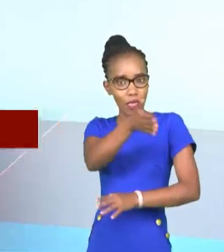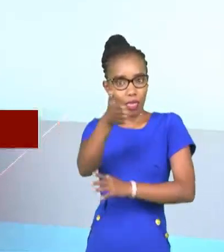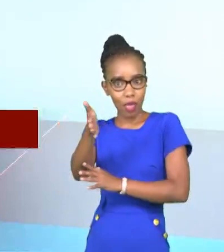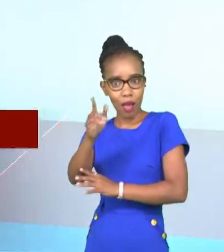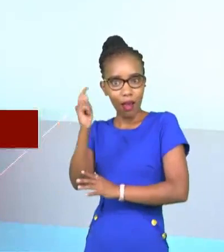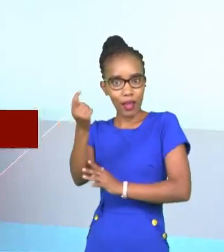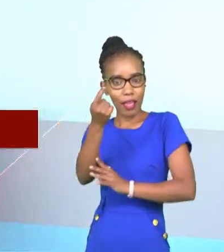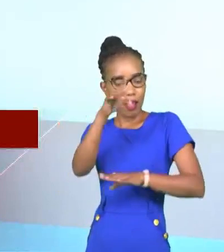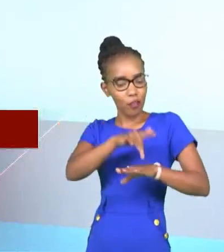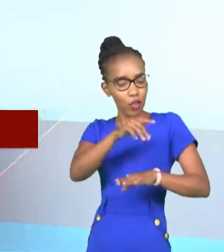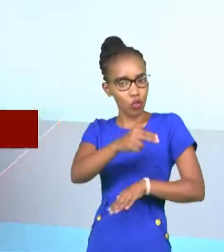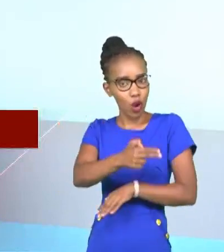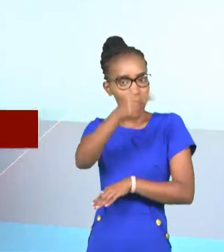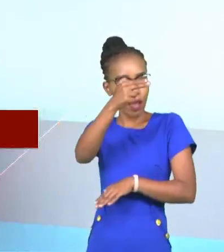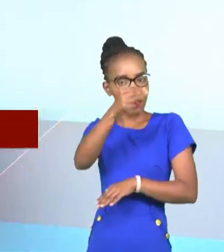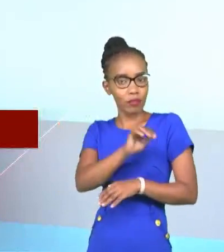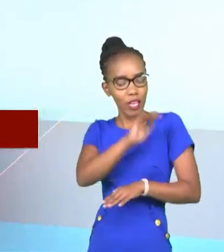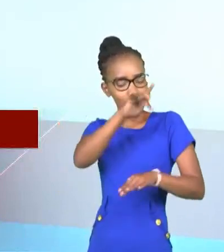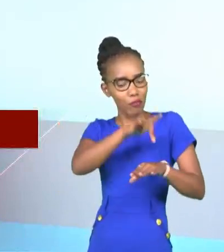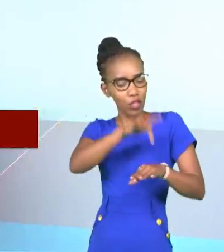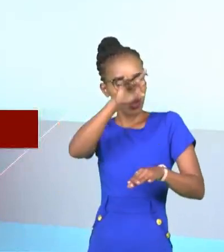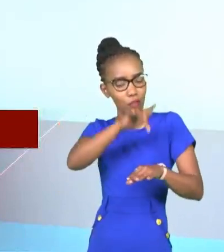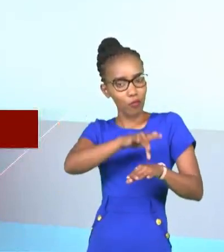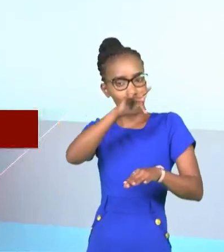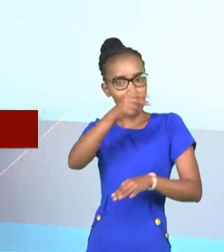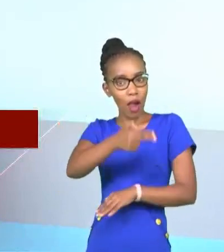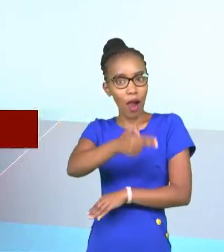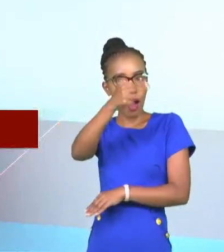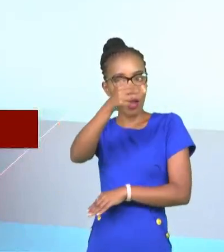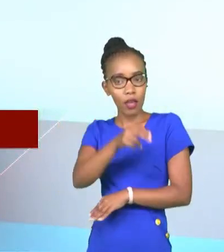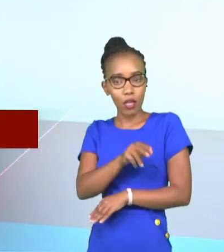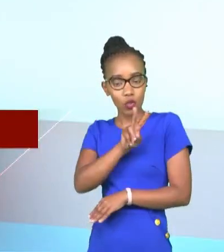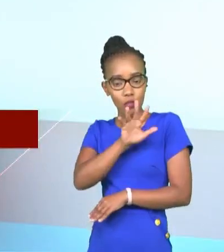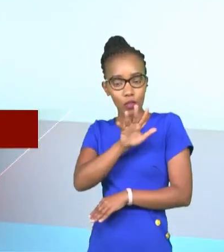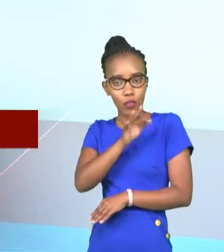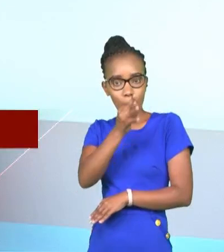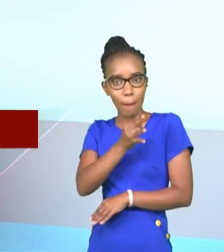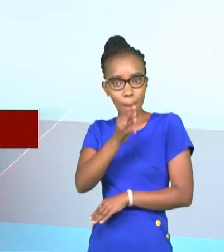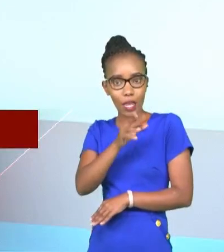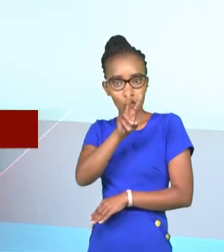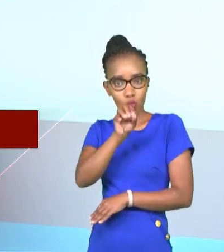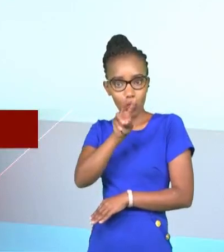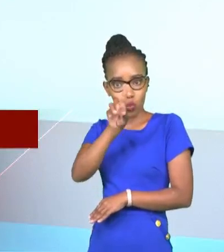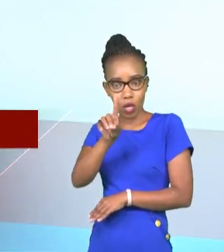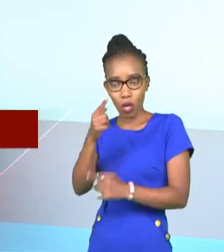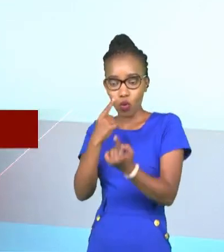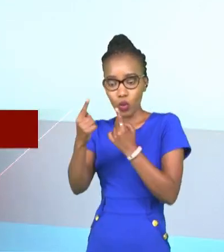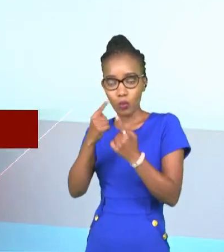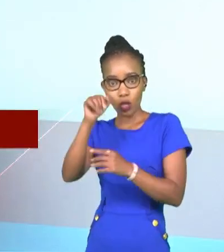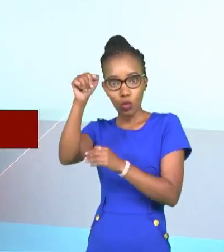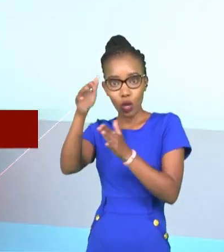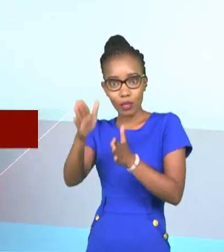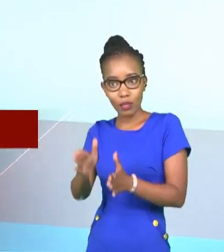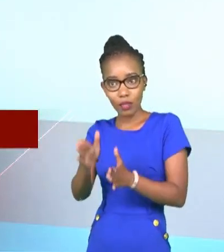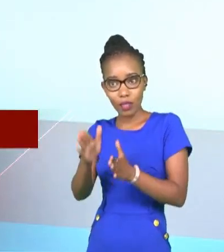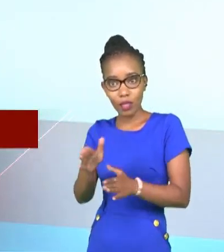its third wave as the positivity rate the country remains high. On this 25th day of March 2021, we speak to political players at a